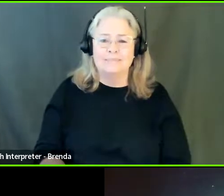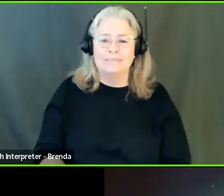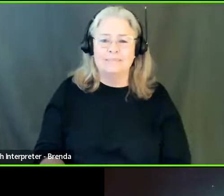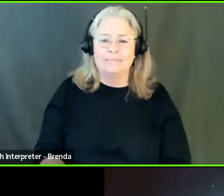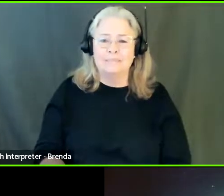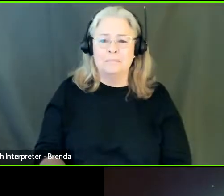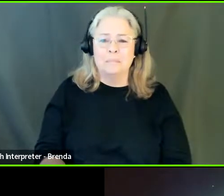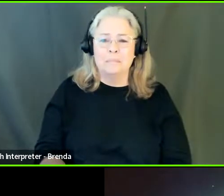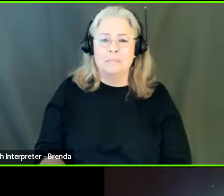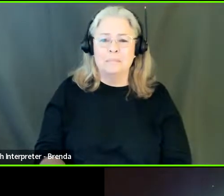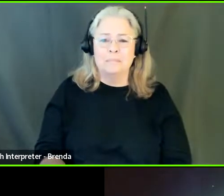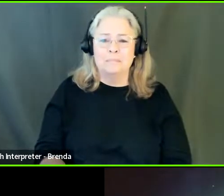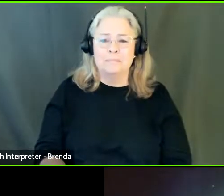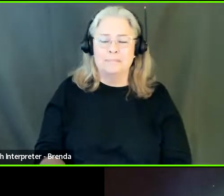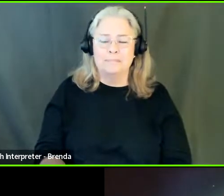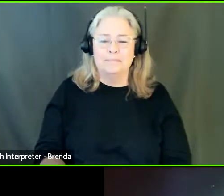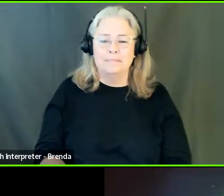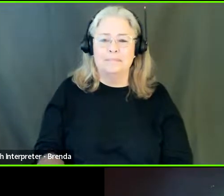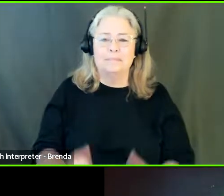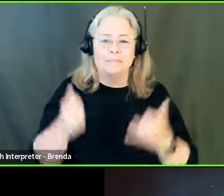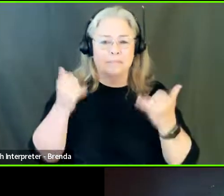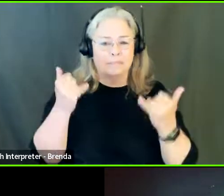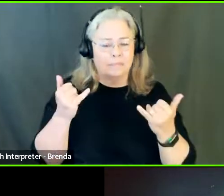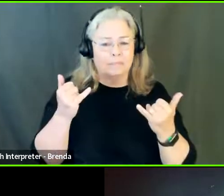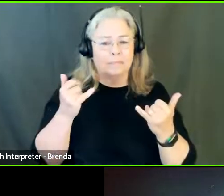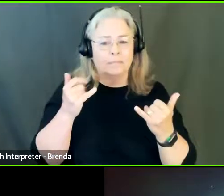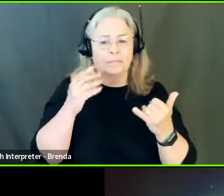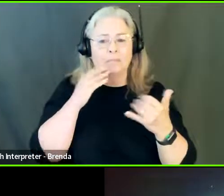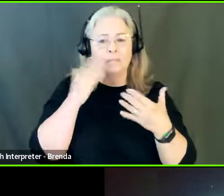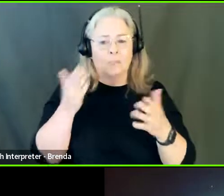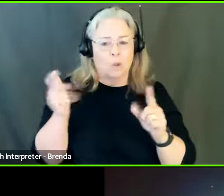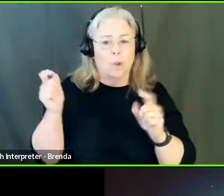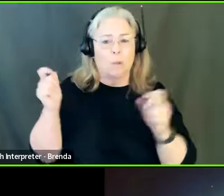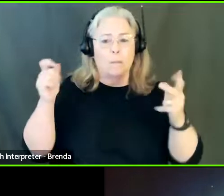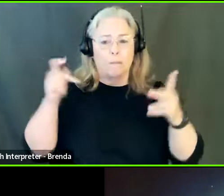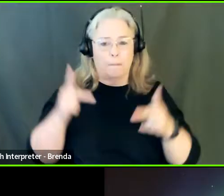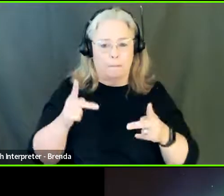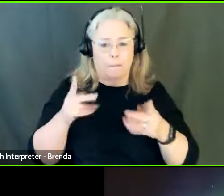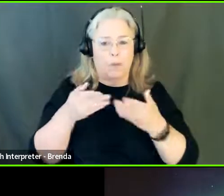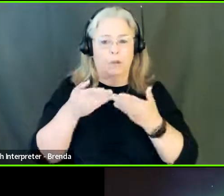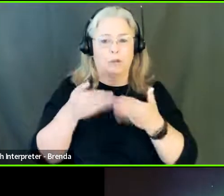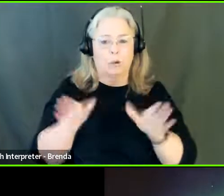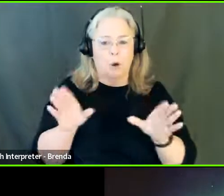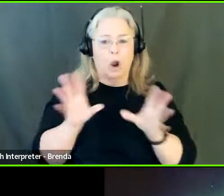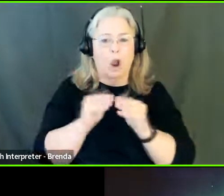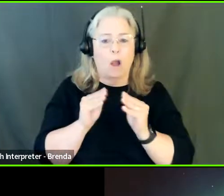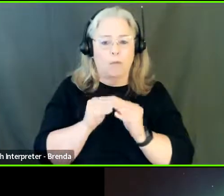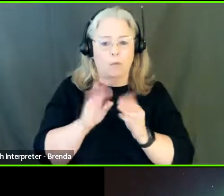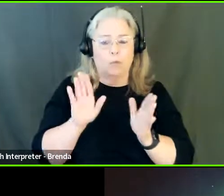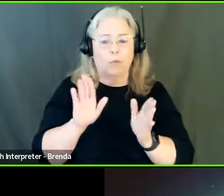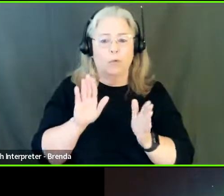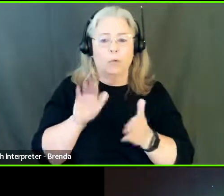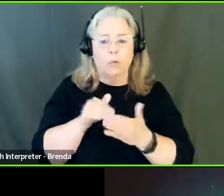And so now everyone, we aren't going to be coming back into the general conference room after the